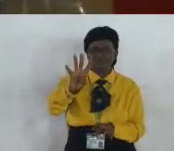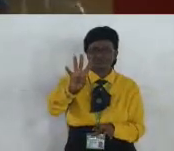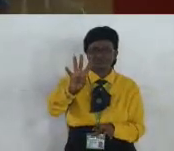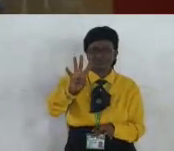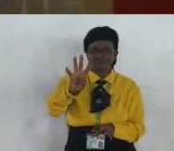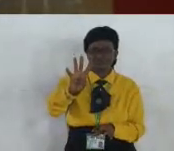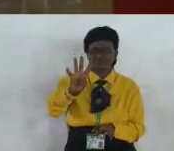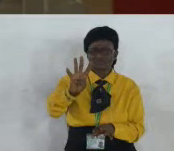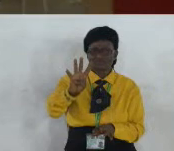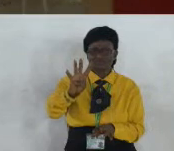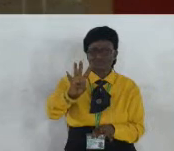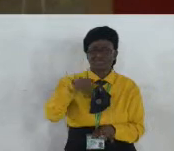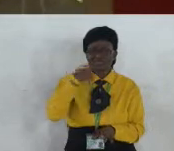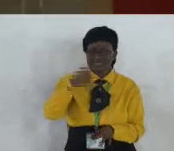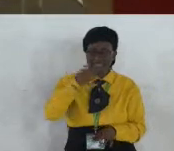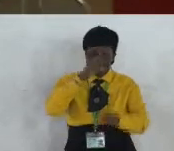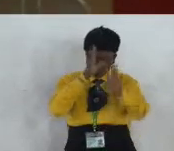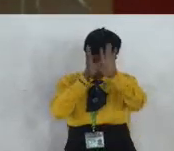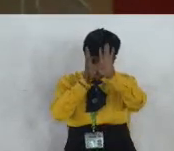I say, "Father,